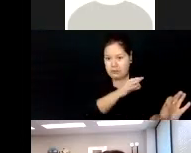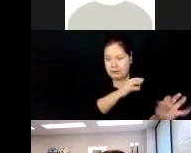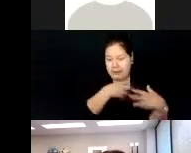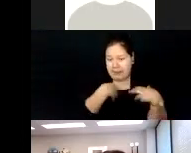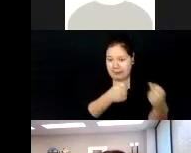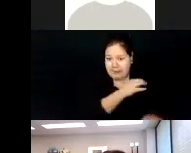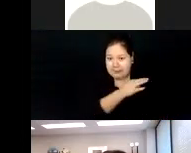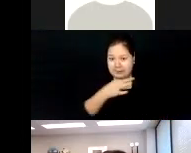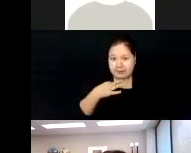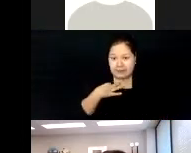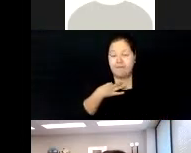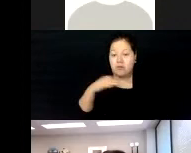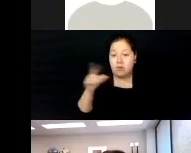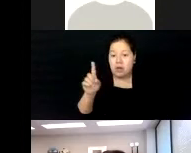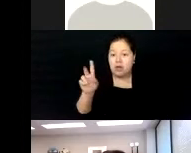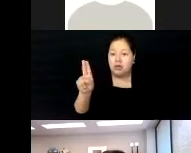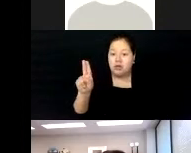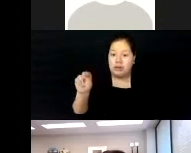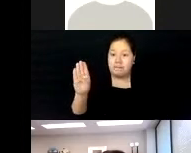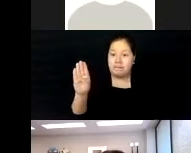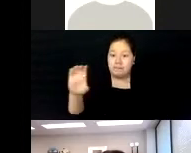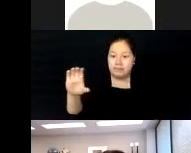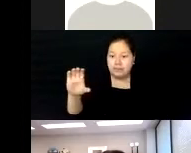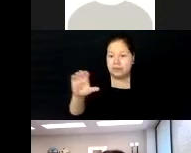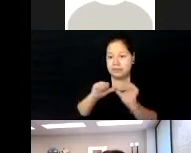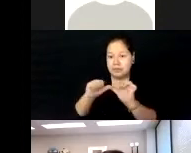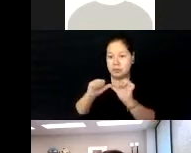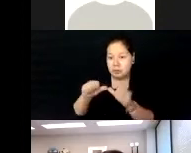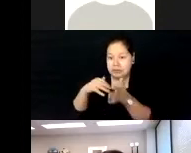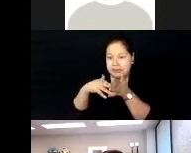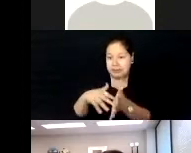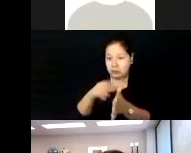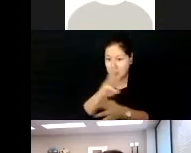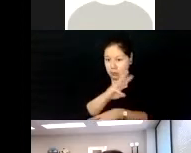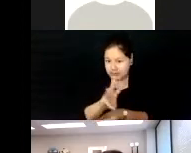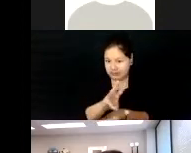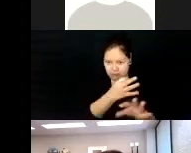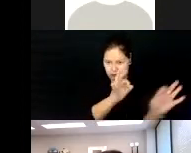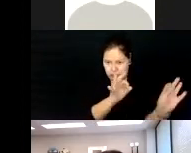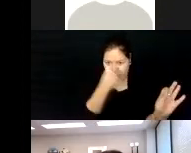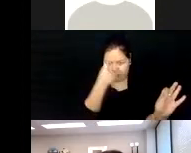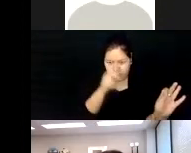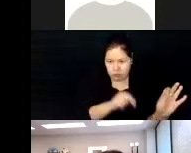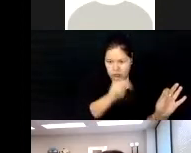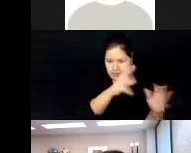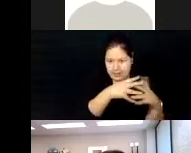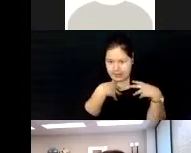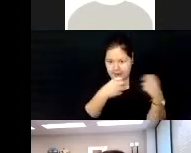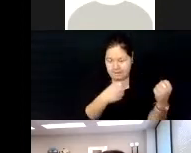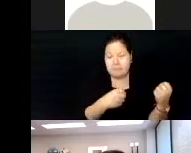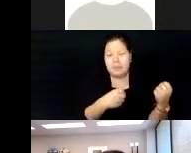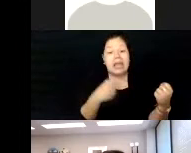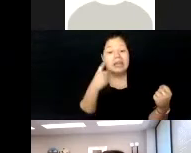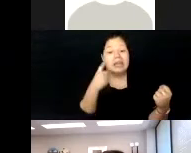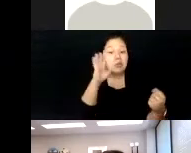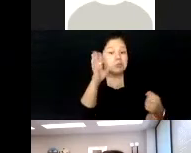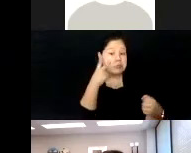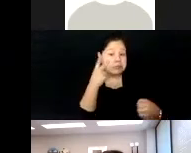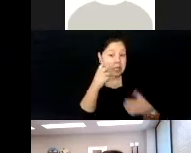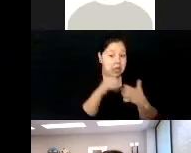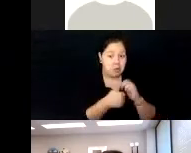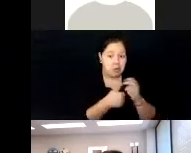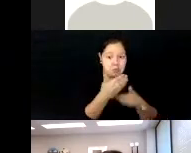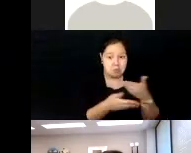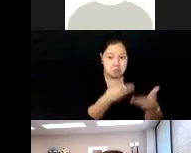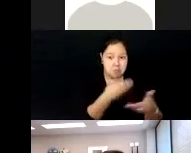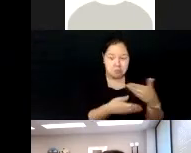the UNBC Continuing Studies website, so it's completely free. I think we're going to have to see how it goes.